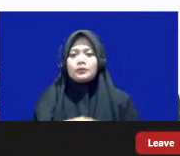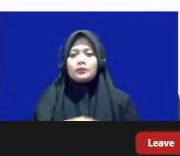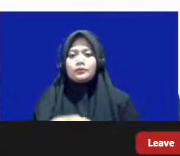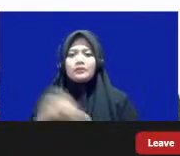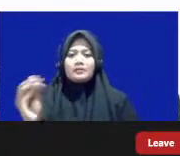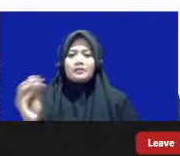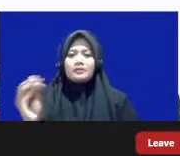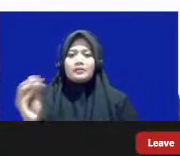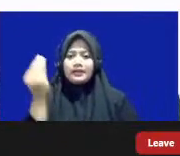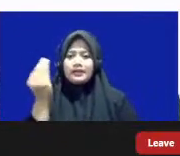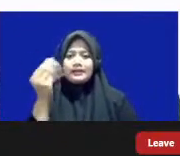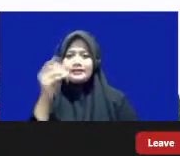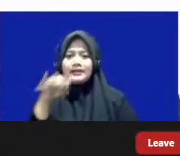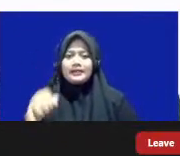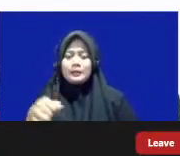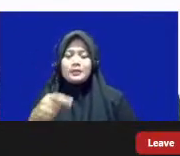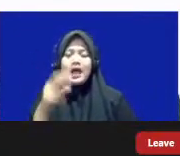And then